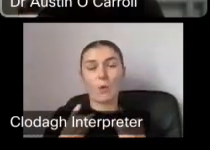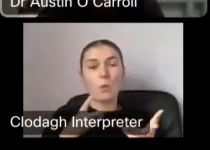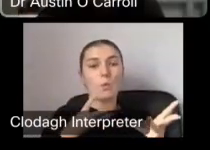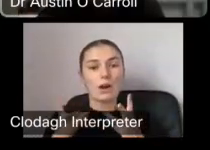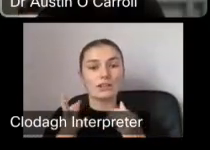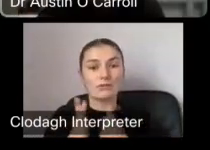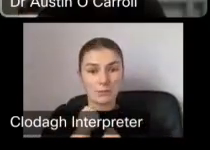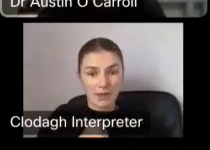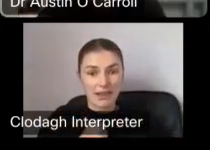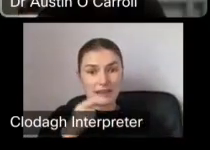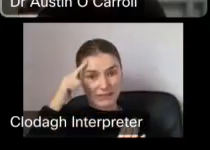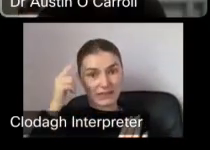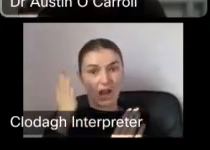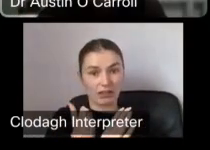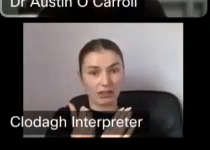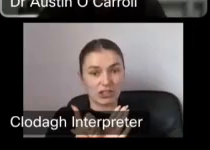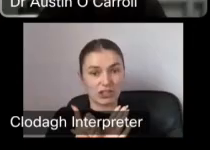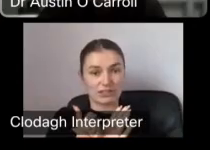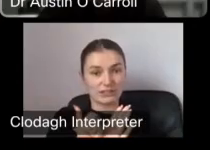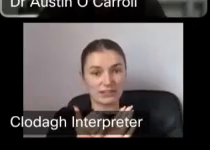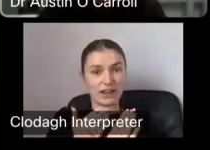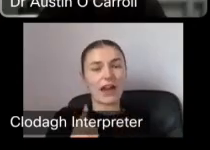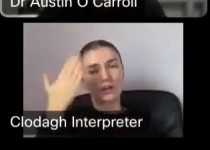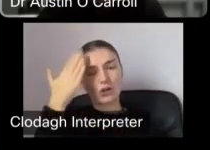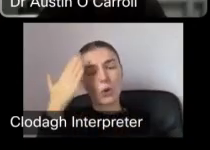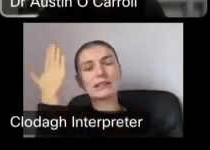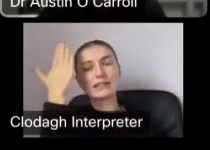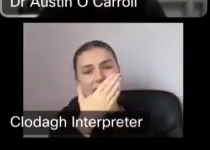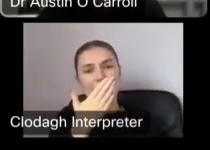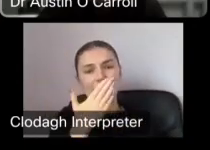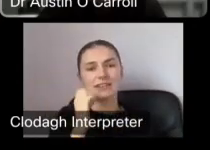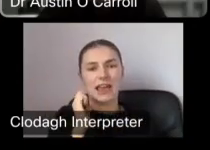the thing. Now, I know it was a sad ending for